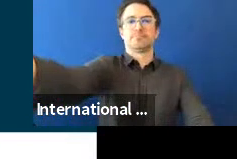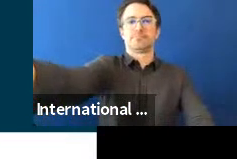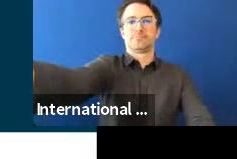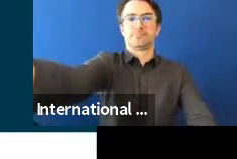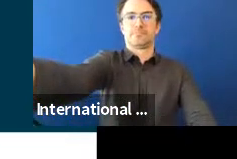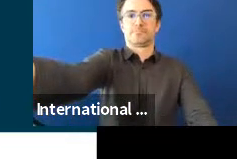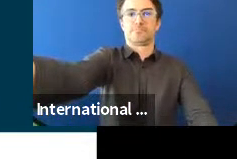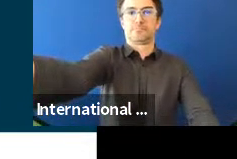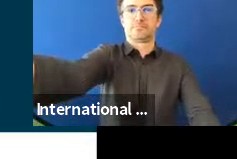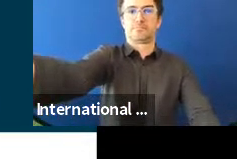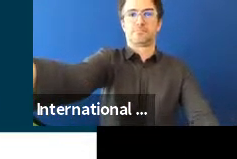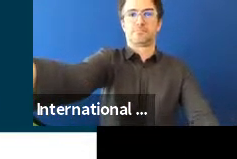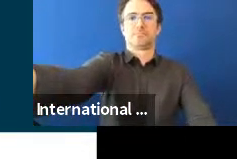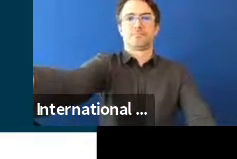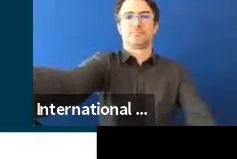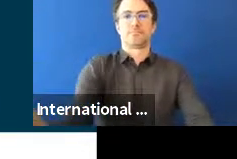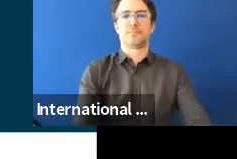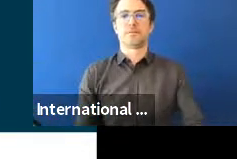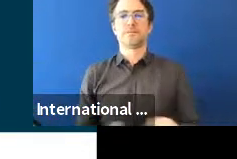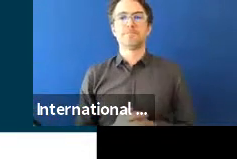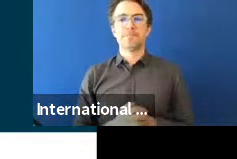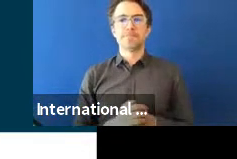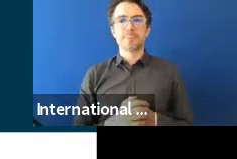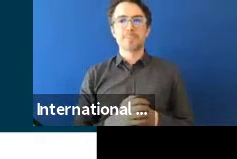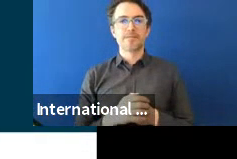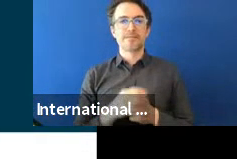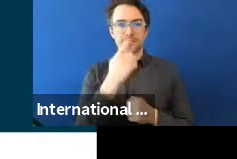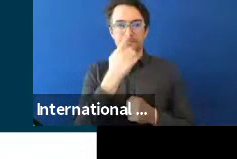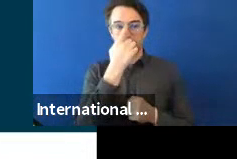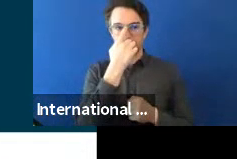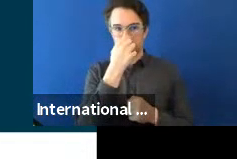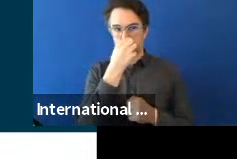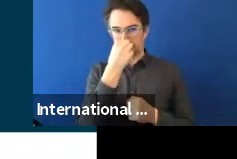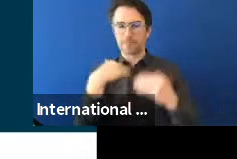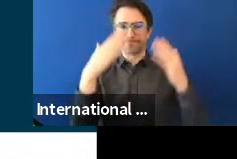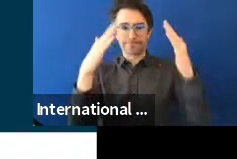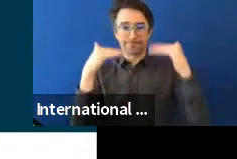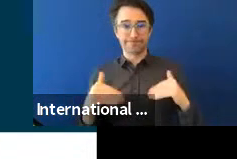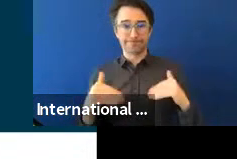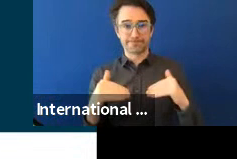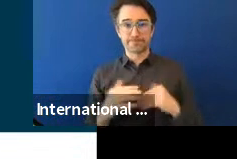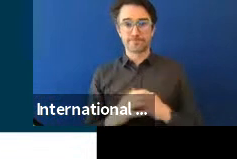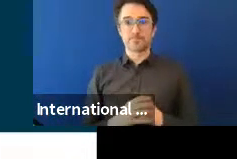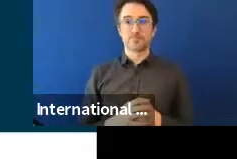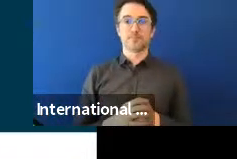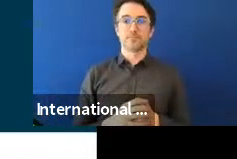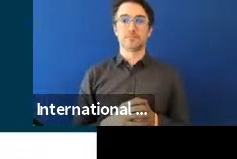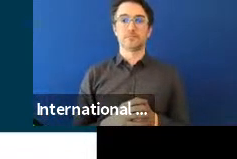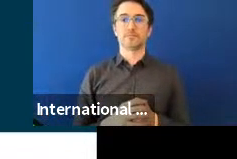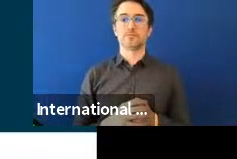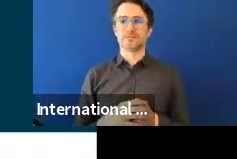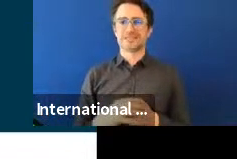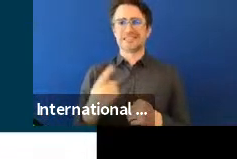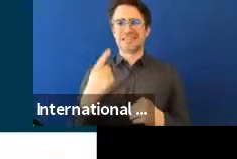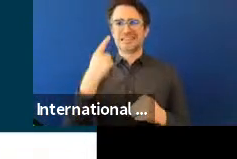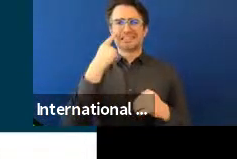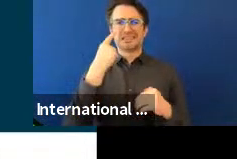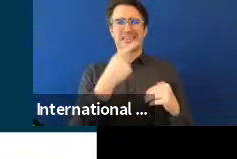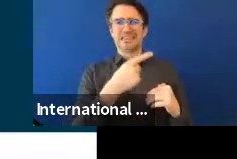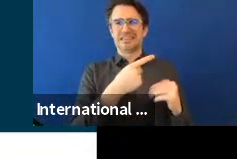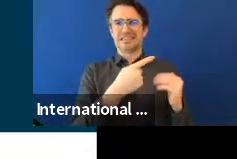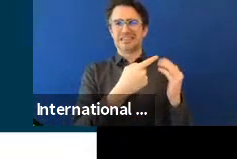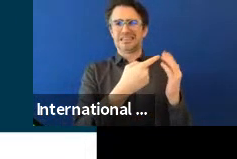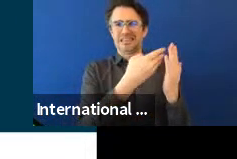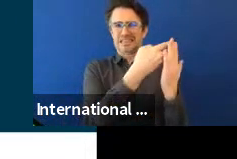presentation. And on that slide, you will see a couple of definitions and some